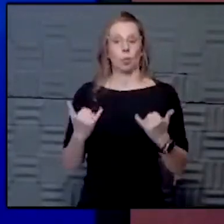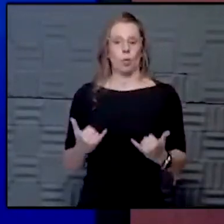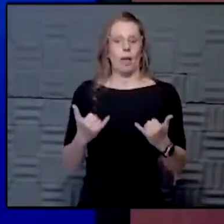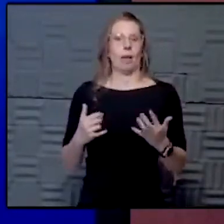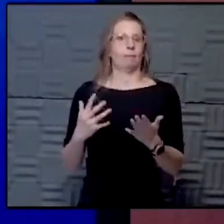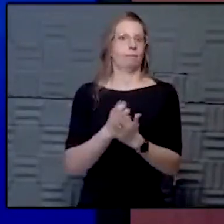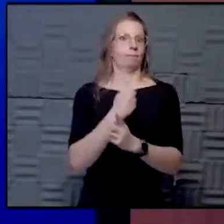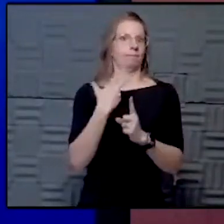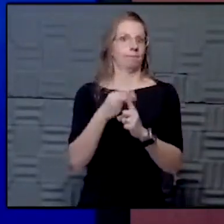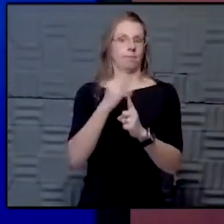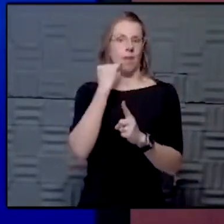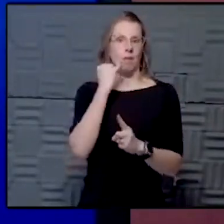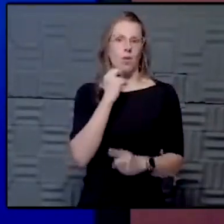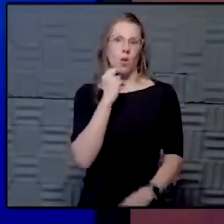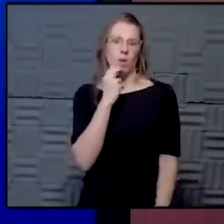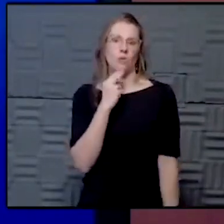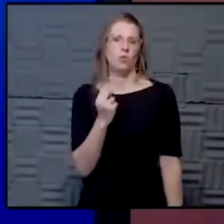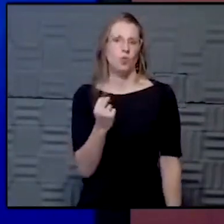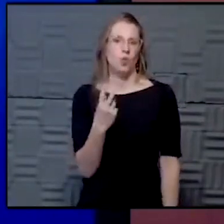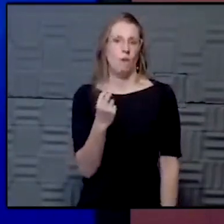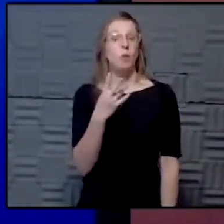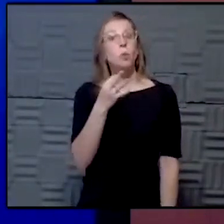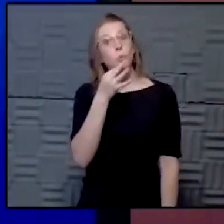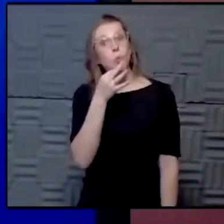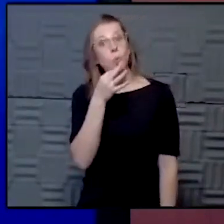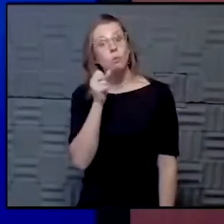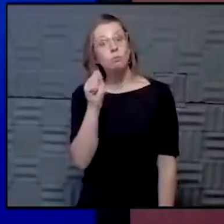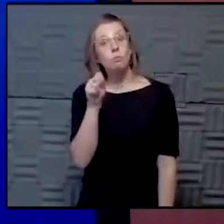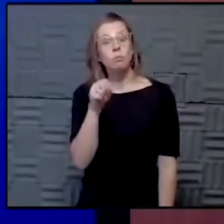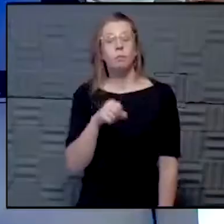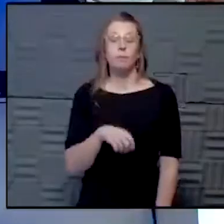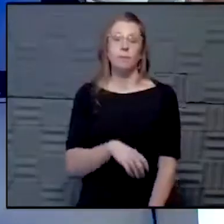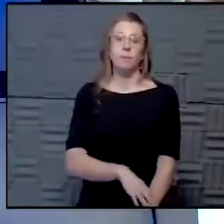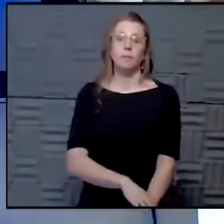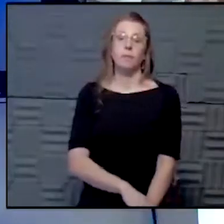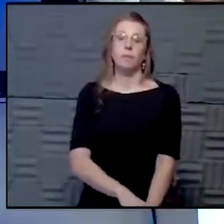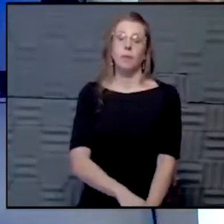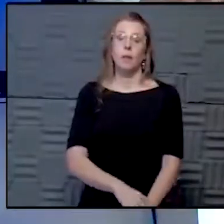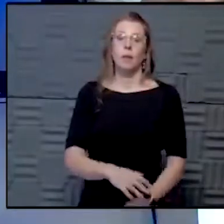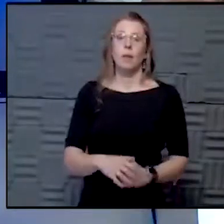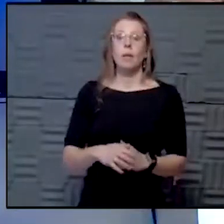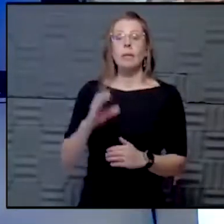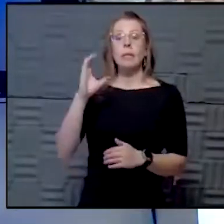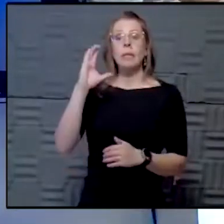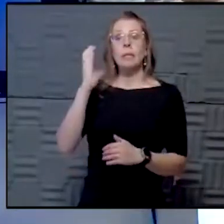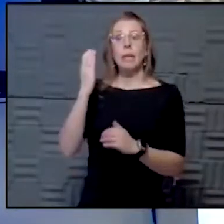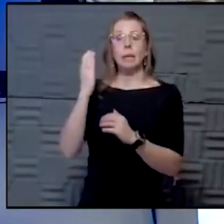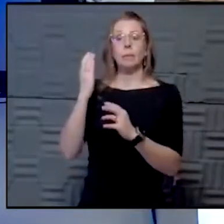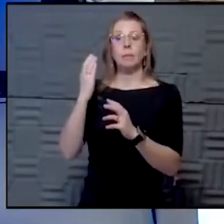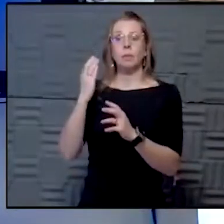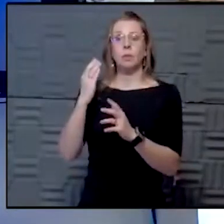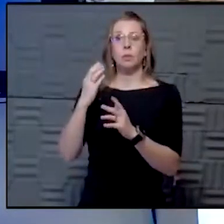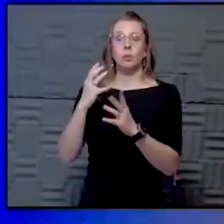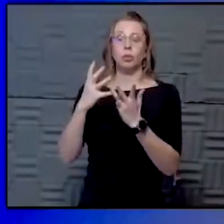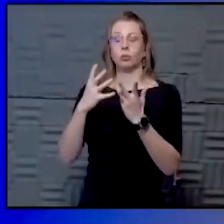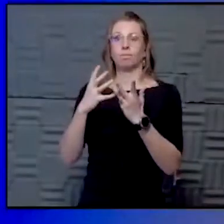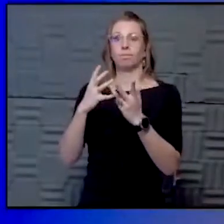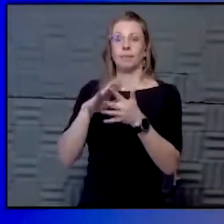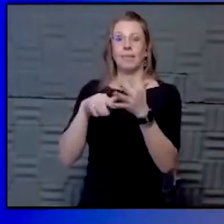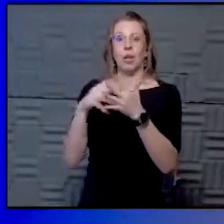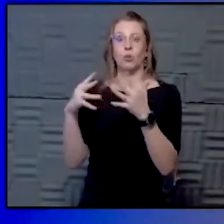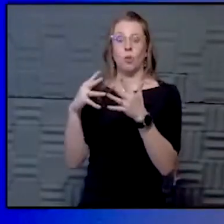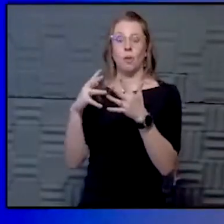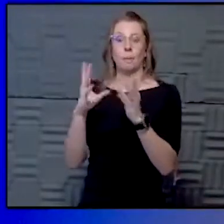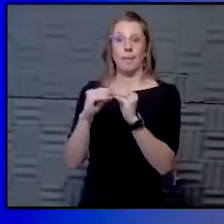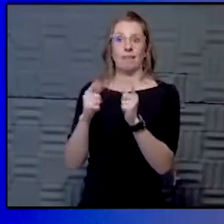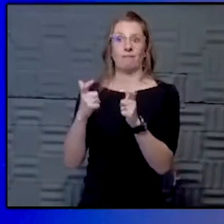get a vaccine if you're 12. Yeah. Soon. Yeah, Yes. they have seemed to expedite those meetings, just as you said. I would